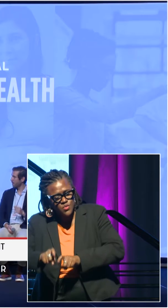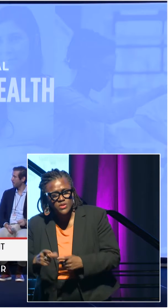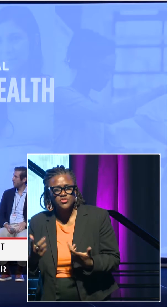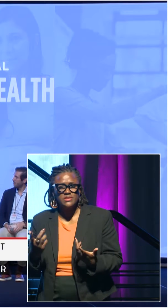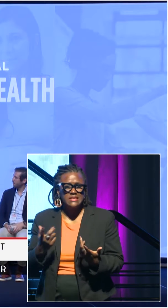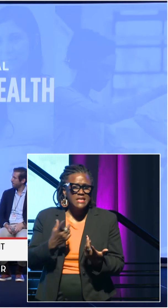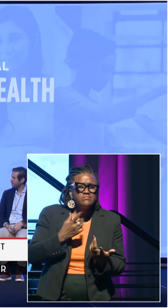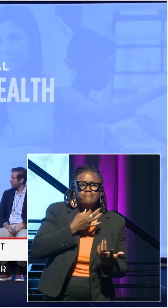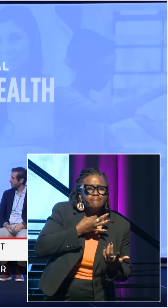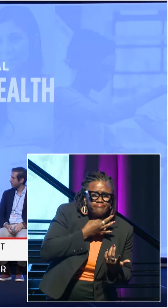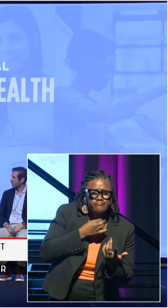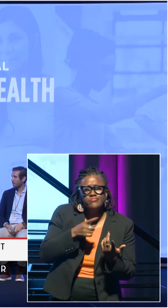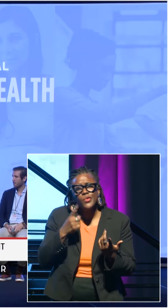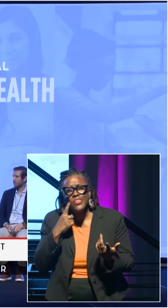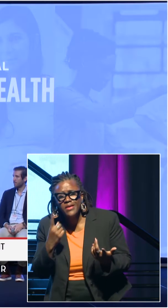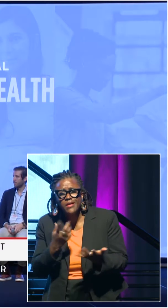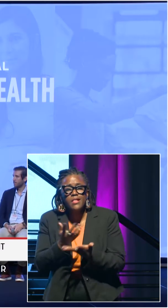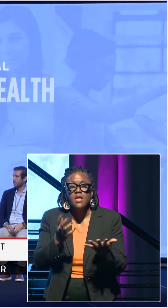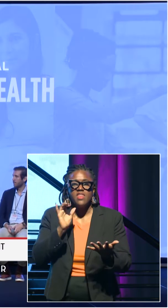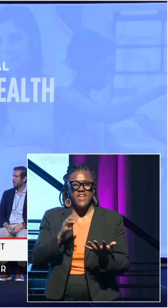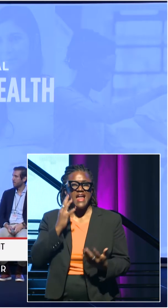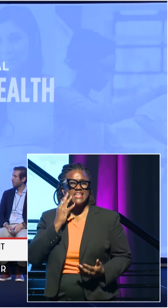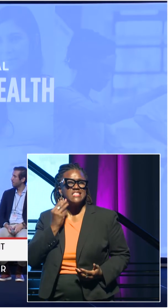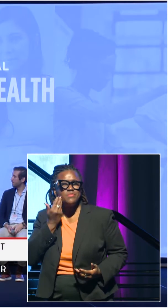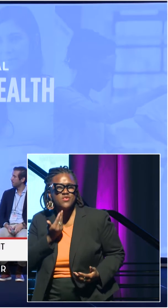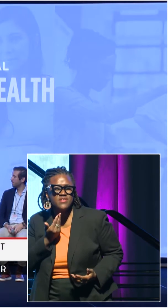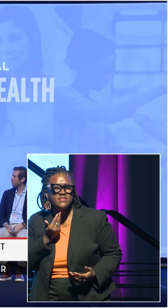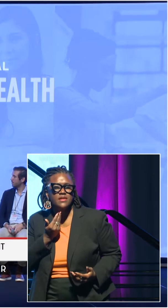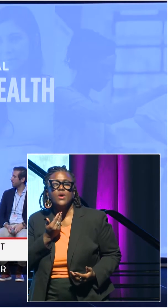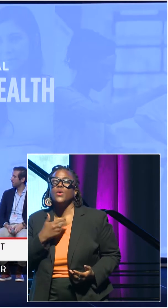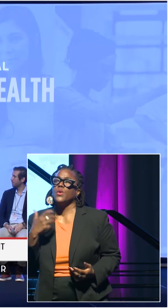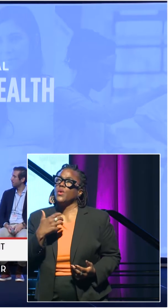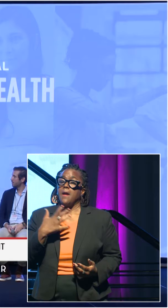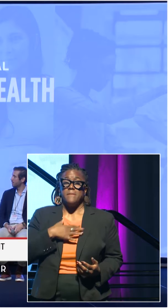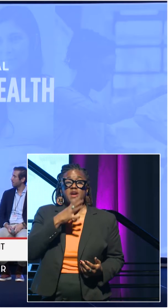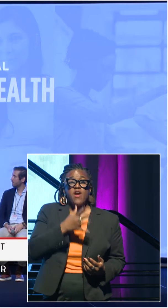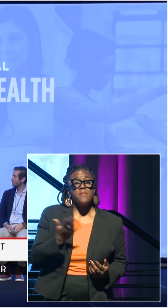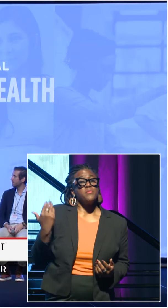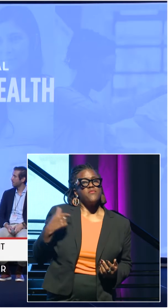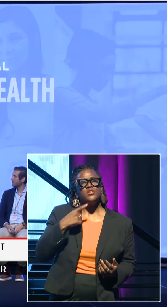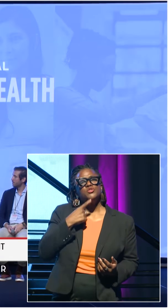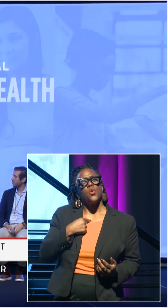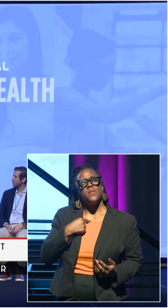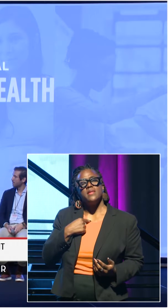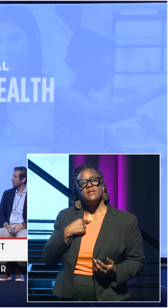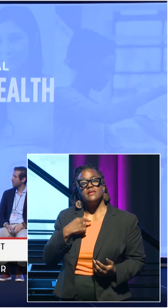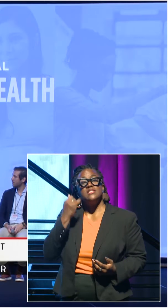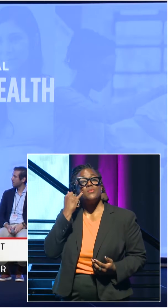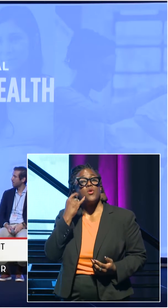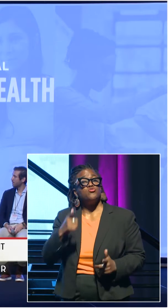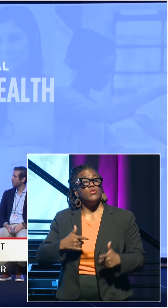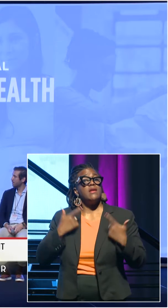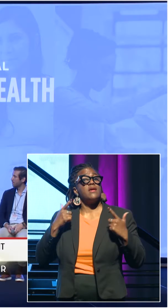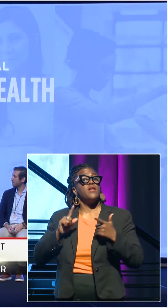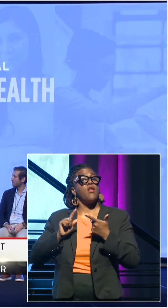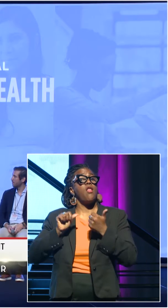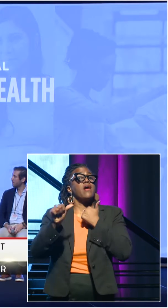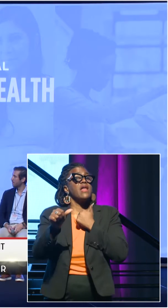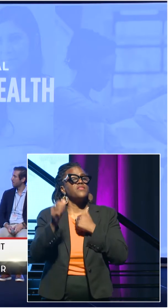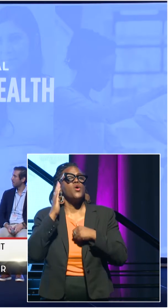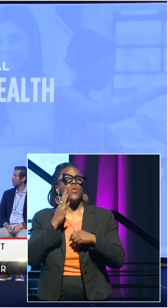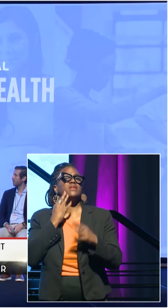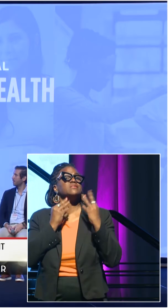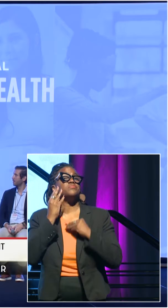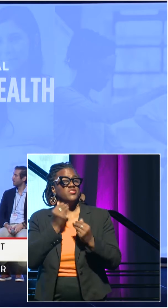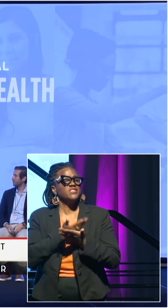questions, sometimes it's that lived experience. Sometimes my grandmother used to tell me, if you live long enough, you're gonna go through some things,